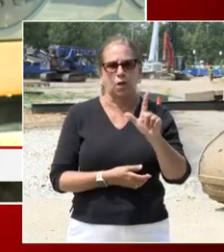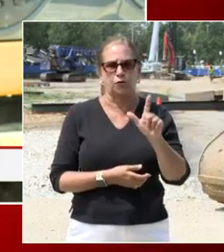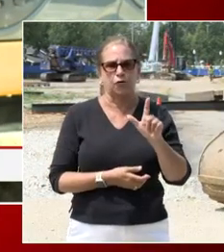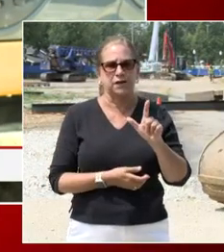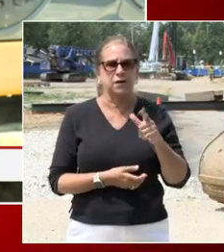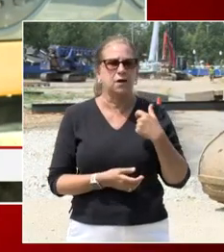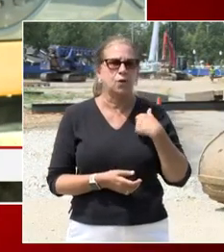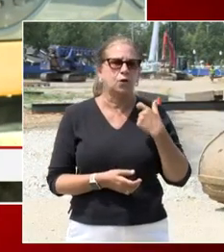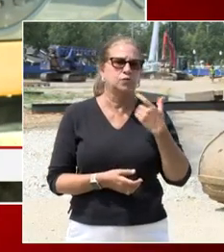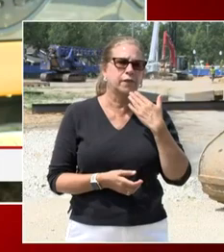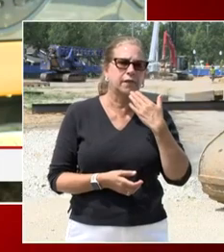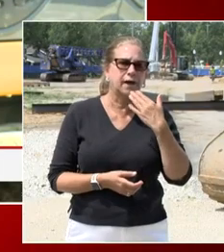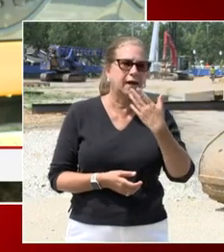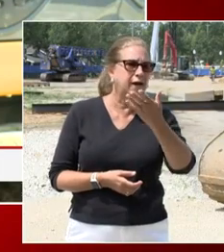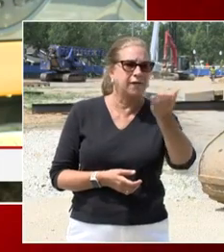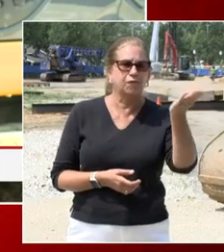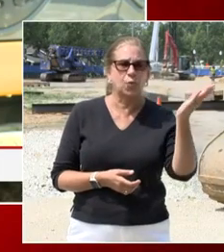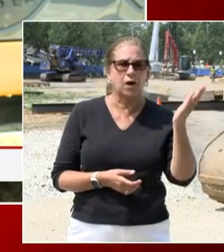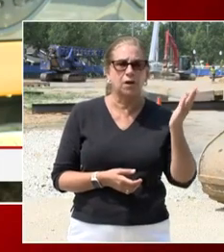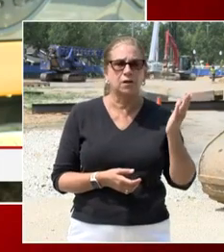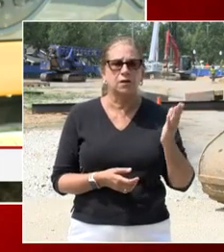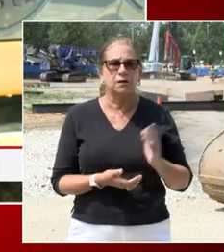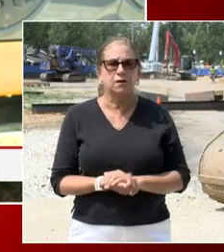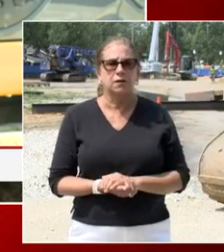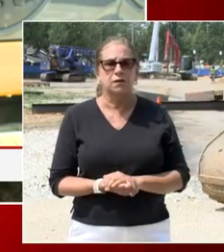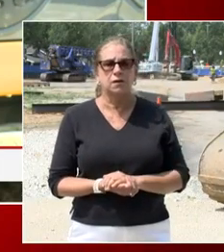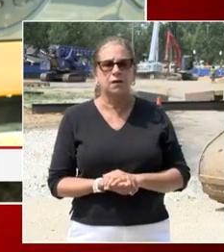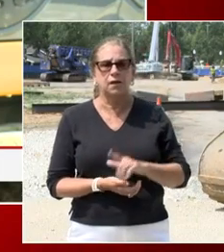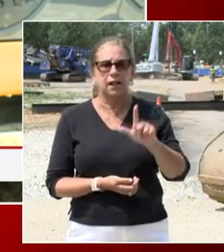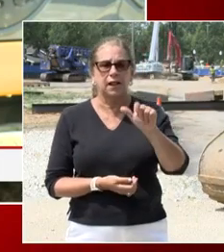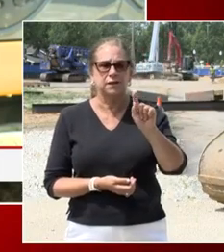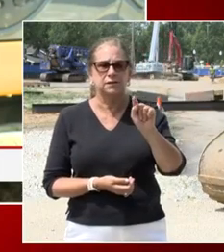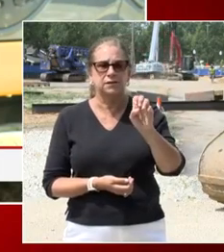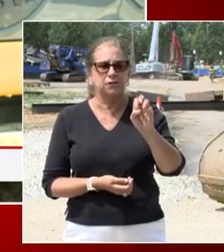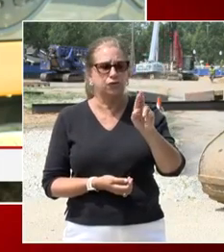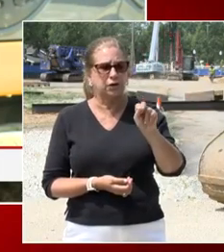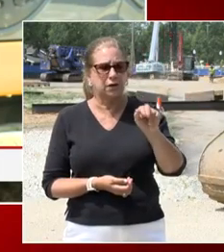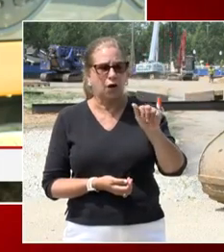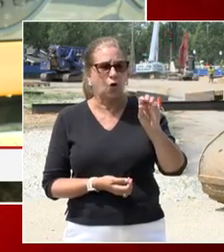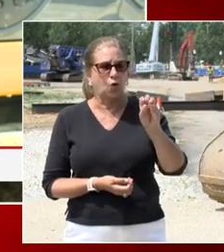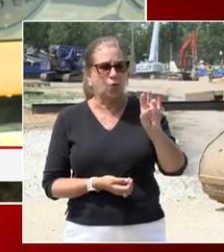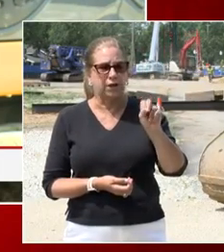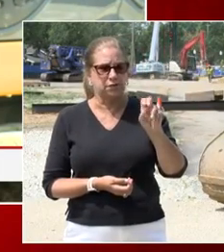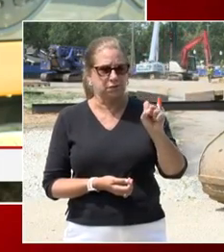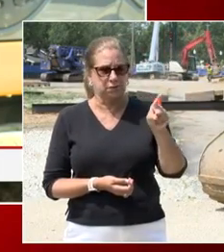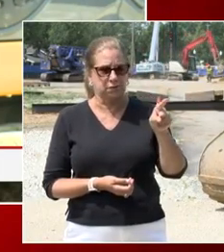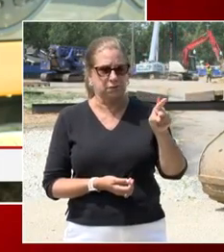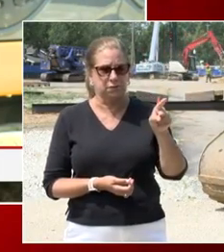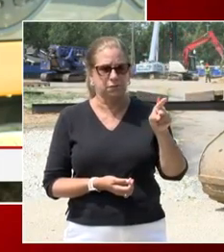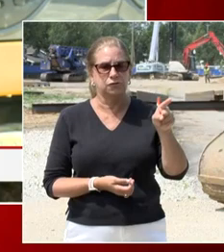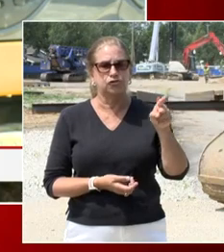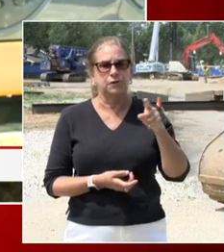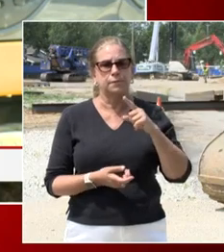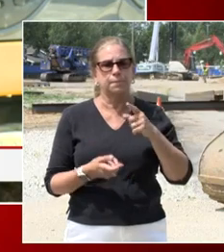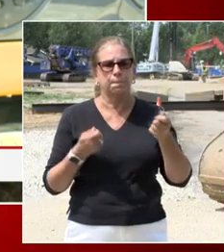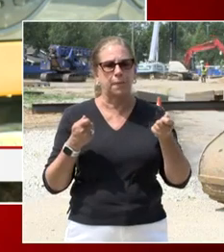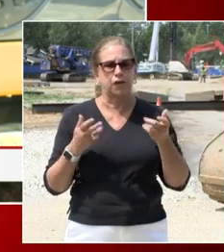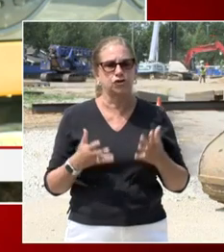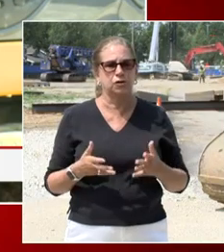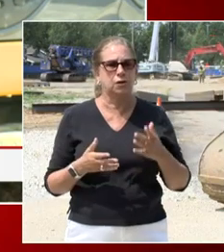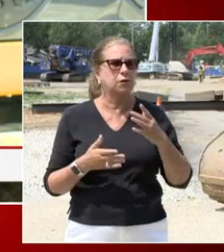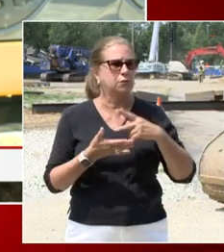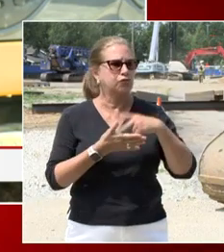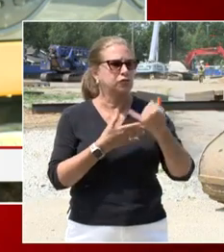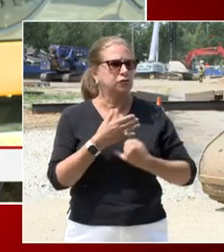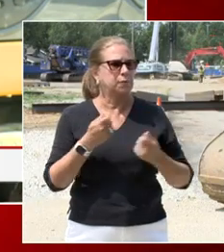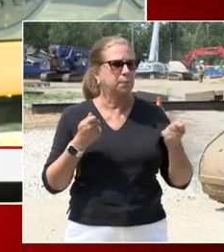director here, Latrina Owens, and the entire DMPED team for being on the ground, being my eyes and ears, and making